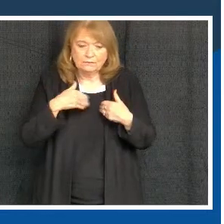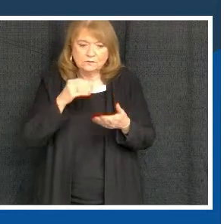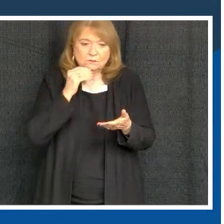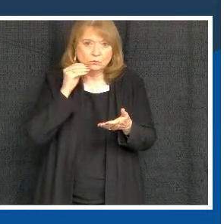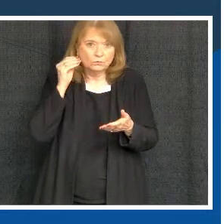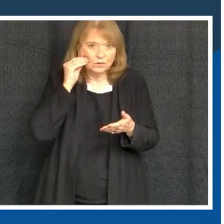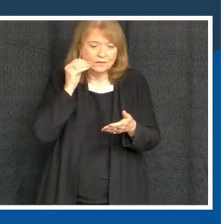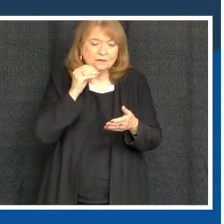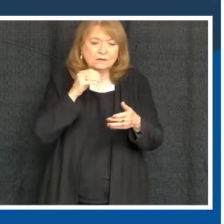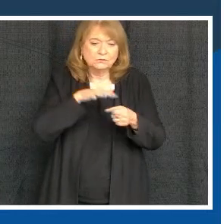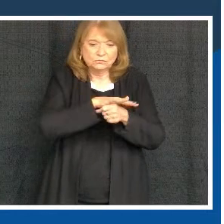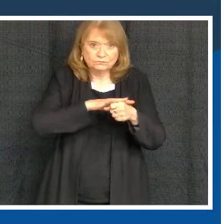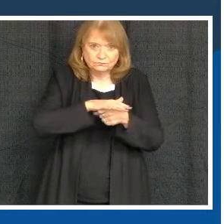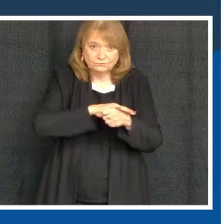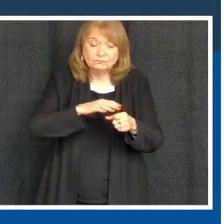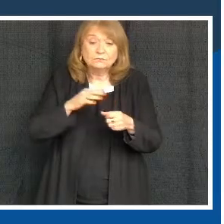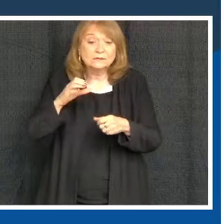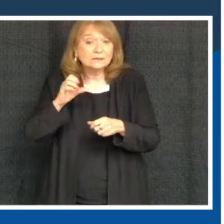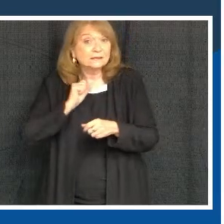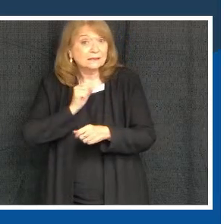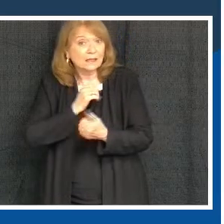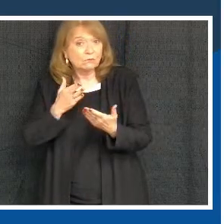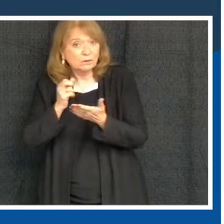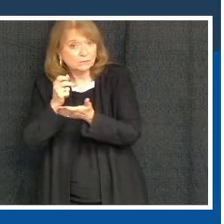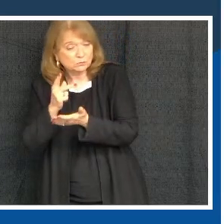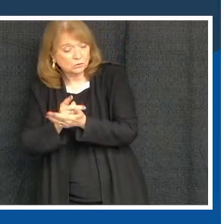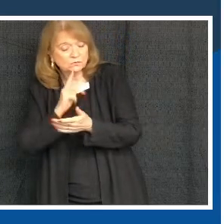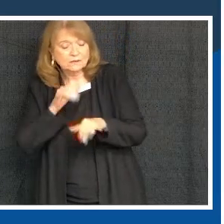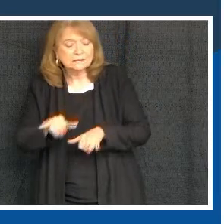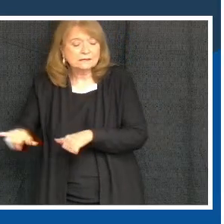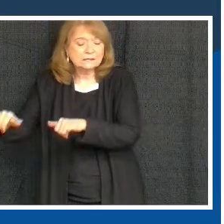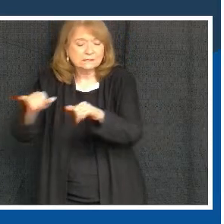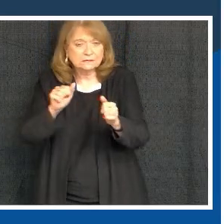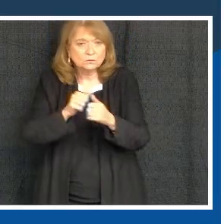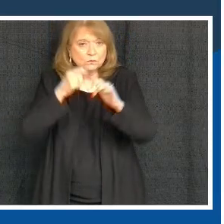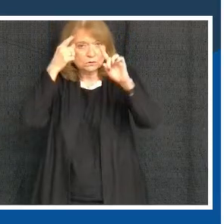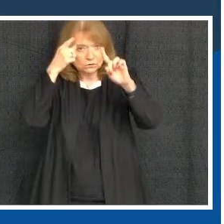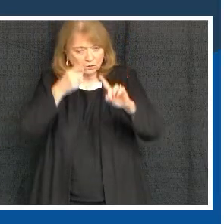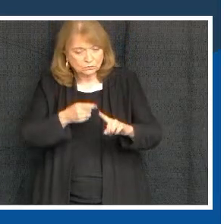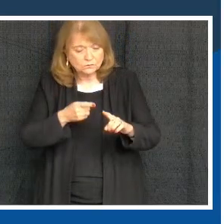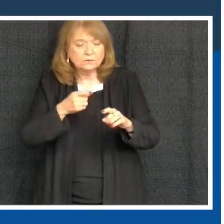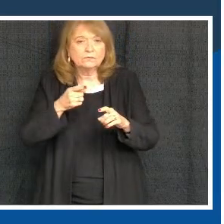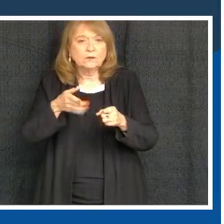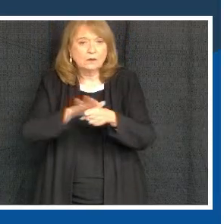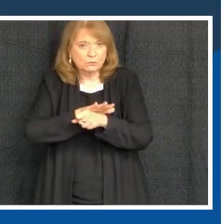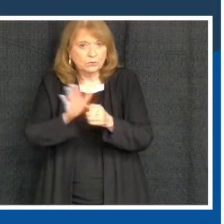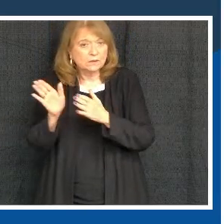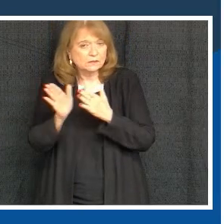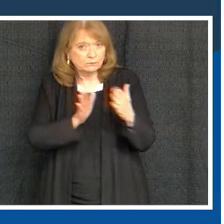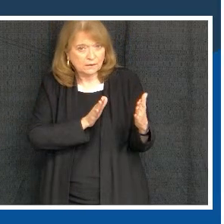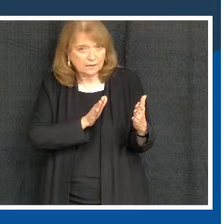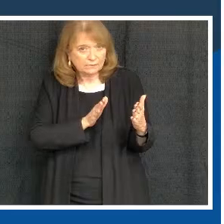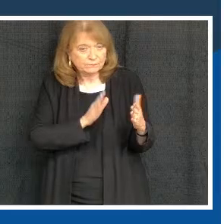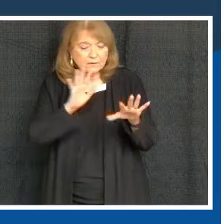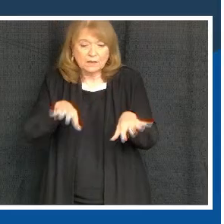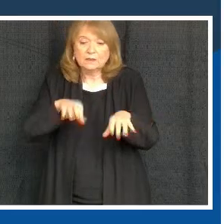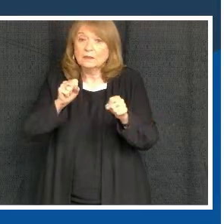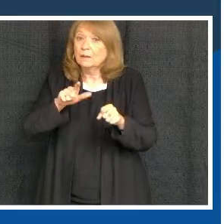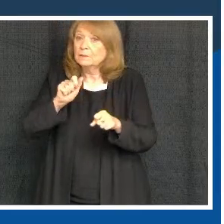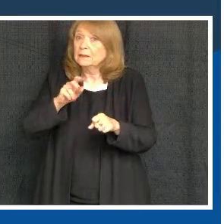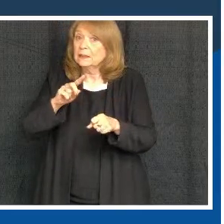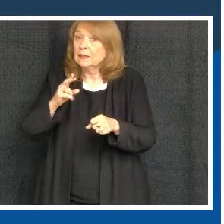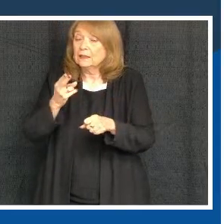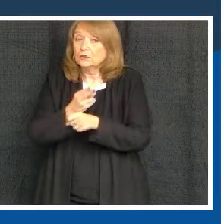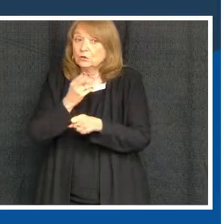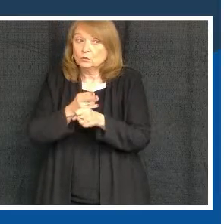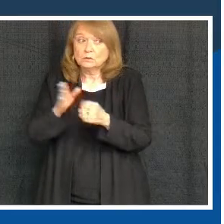recommend approval. The request is consistent with the overall goals and objectives of the comprehensive plan. The adopted land use opinion map